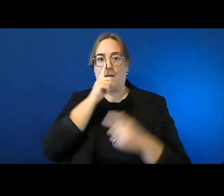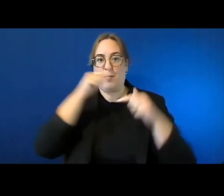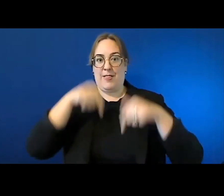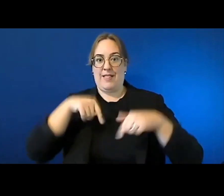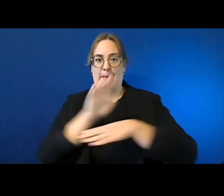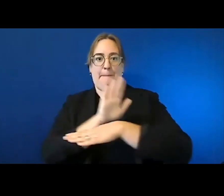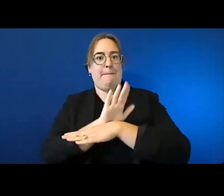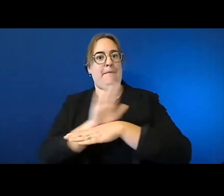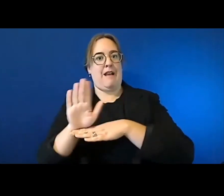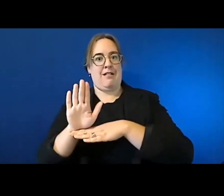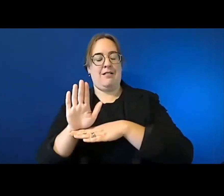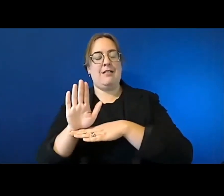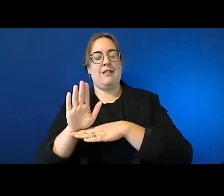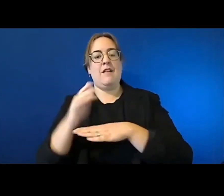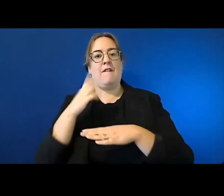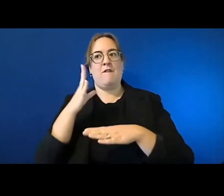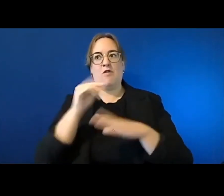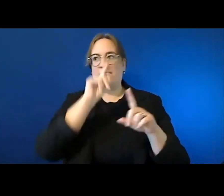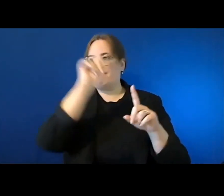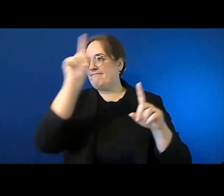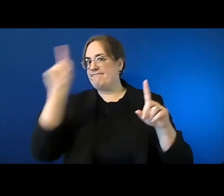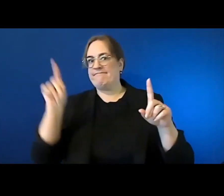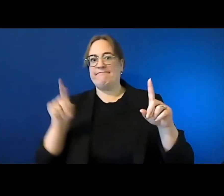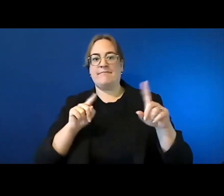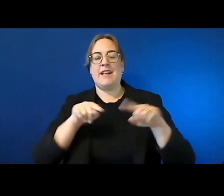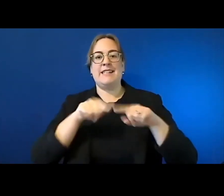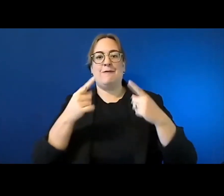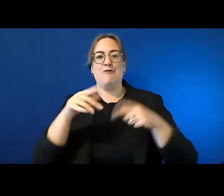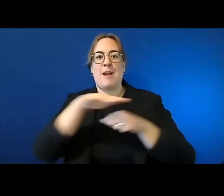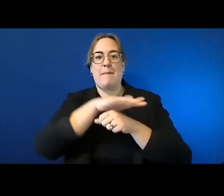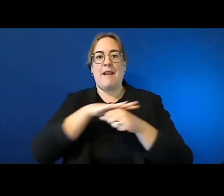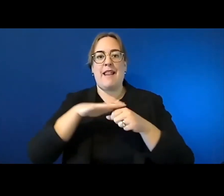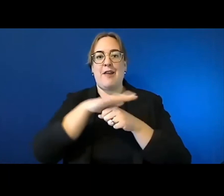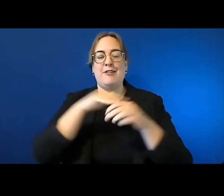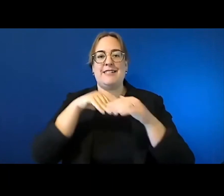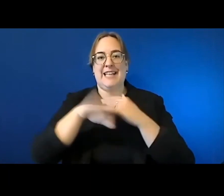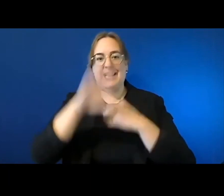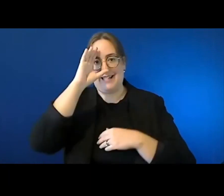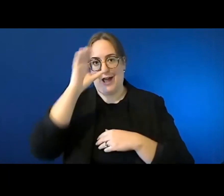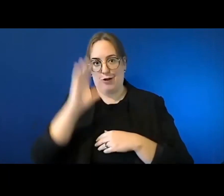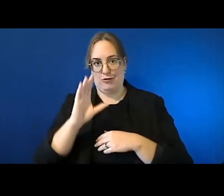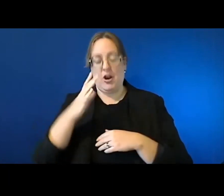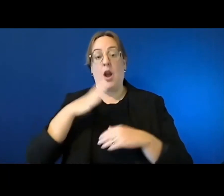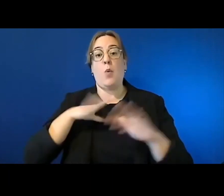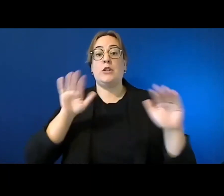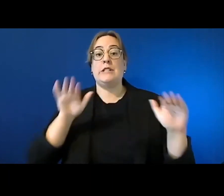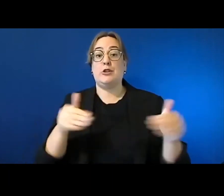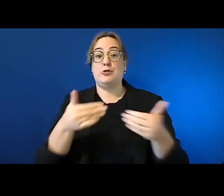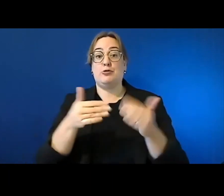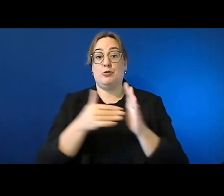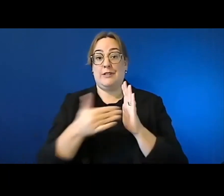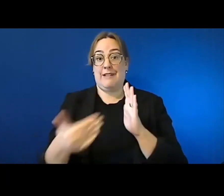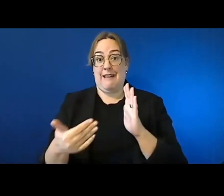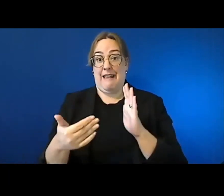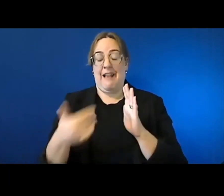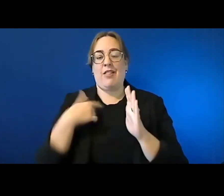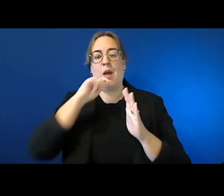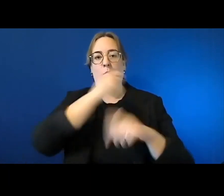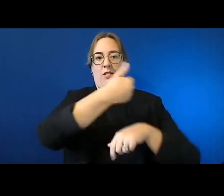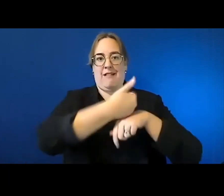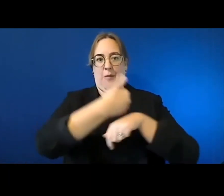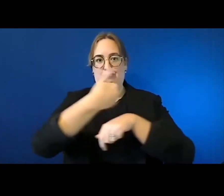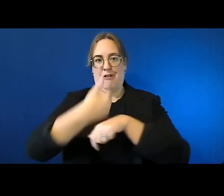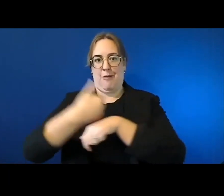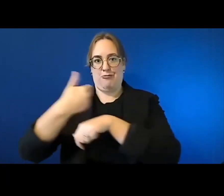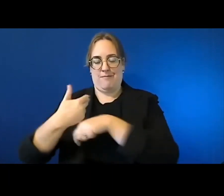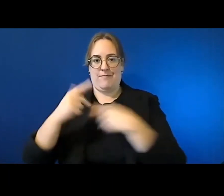that from around the country that are here to answer those questions, and I'd like to introduce those people now. They'll pop their cameras on as I say their names. So